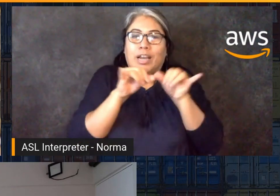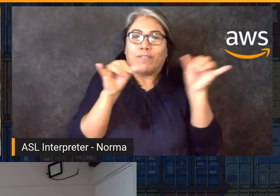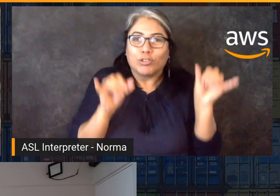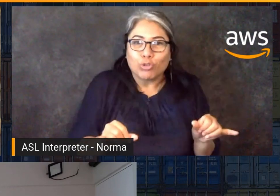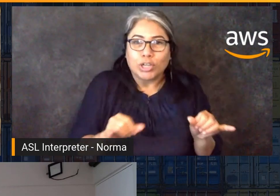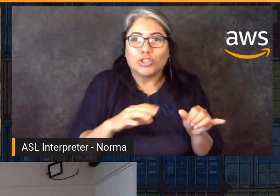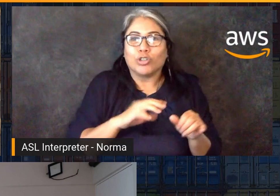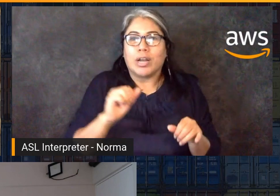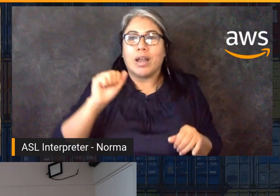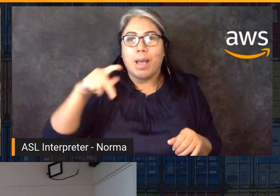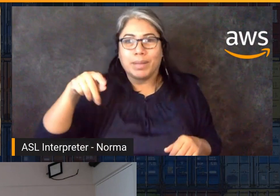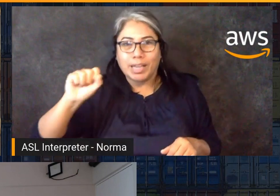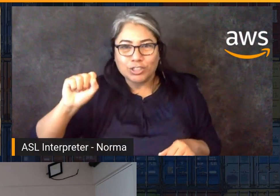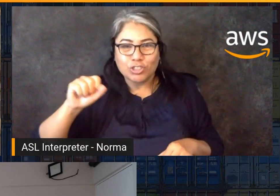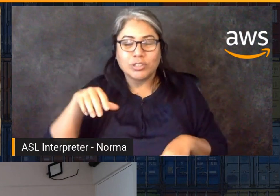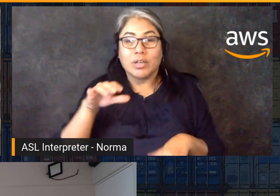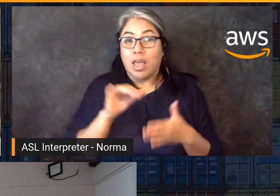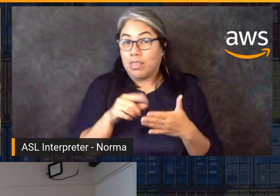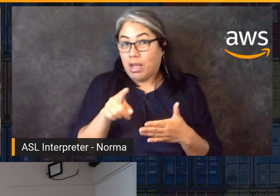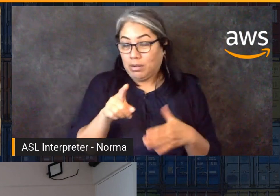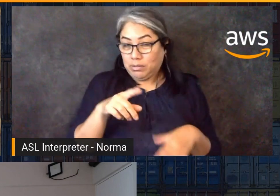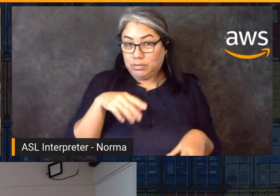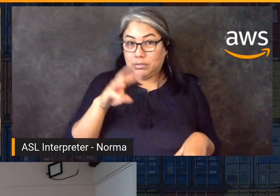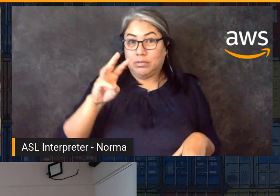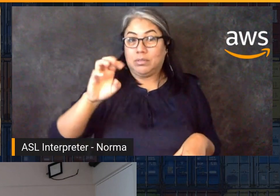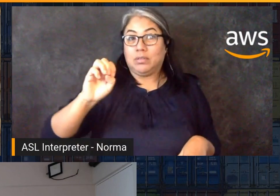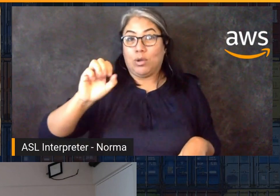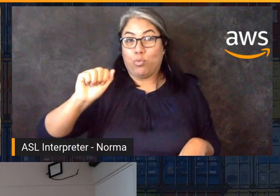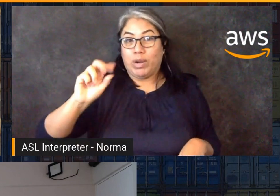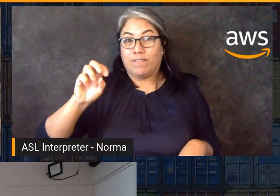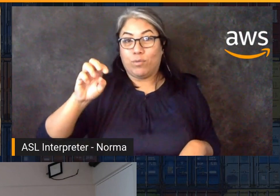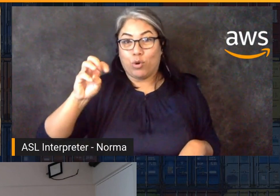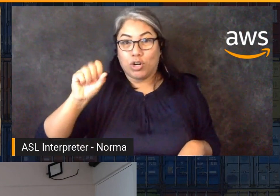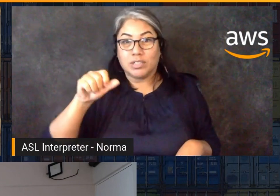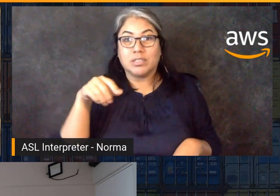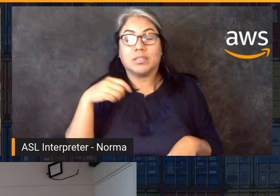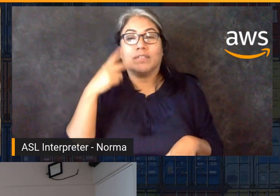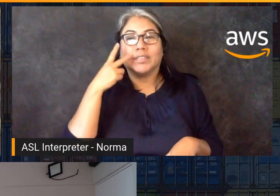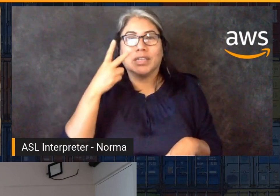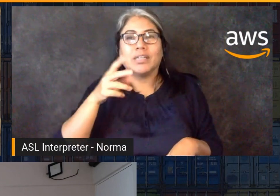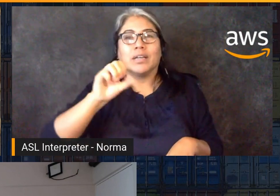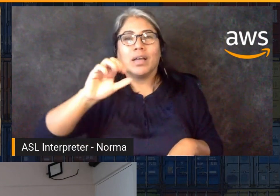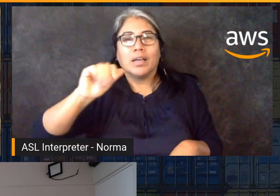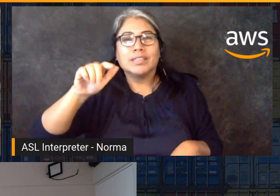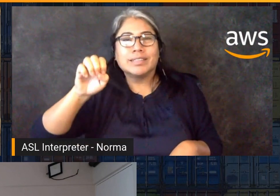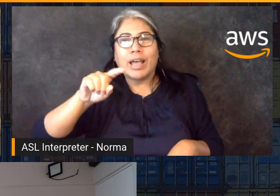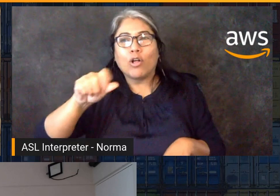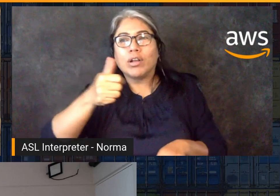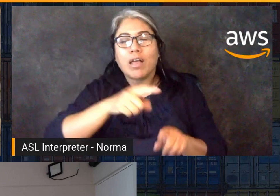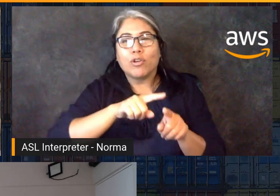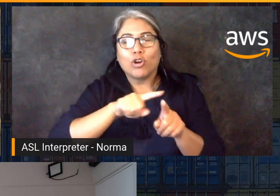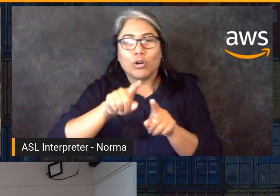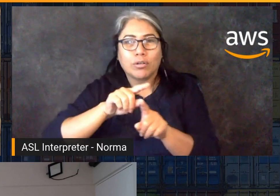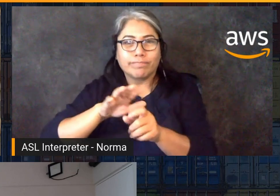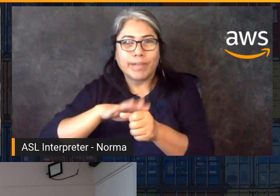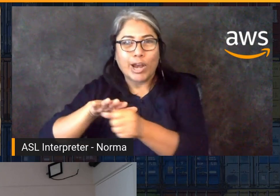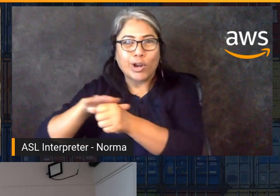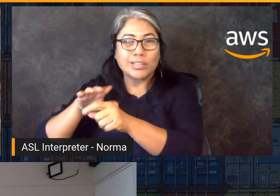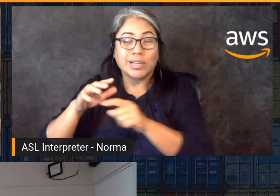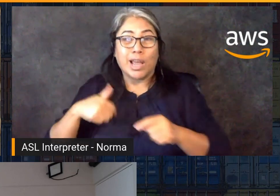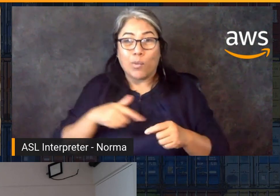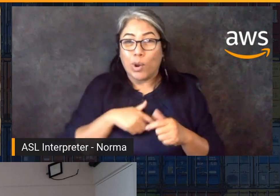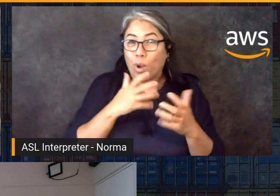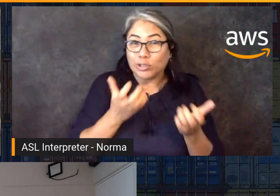applications that you at WeaveWorks have seen scale, that I've seen scale in other areas. And it's something that we want to promote more